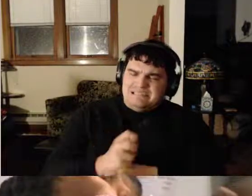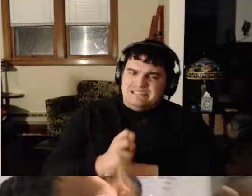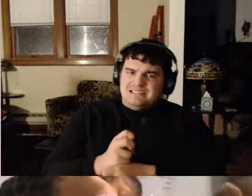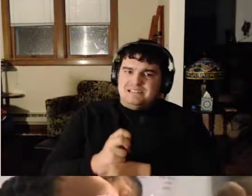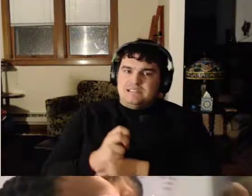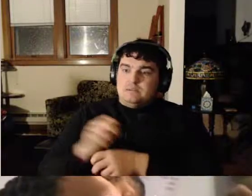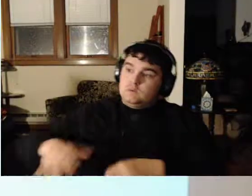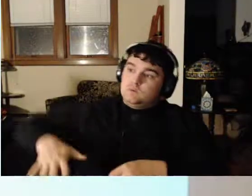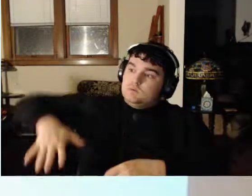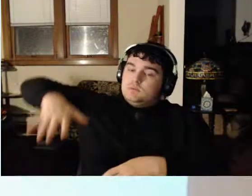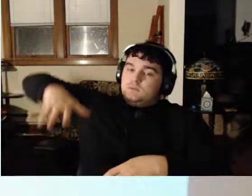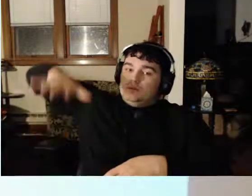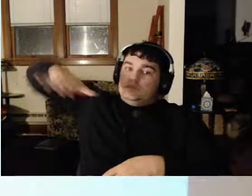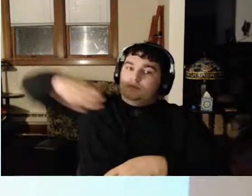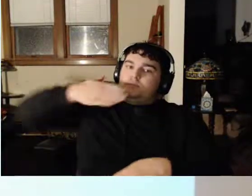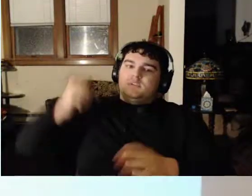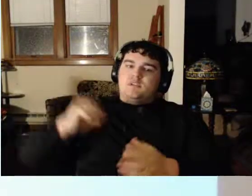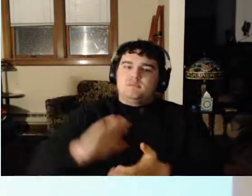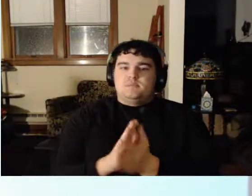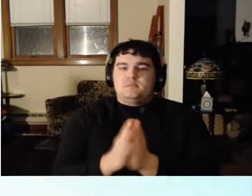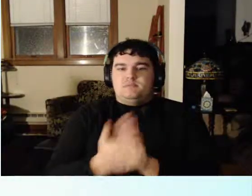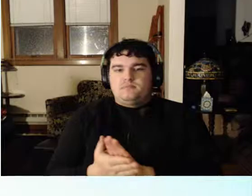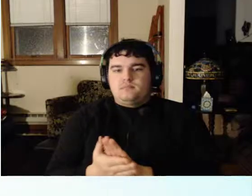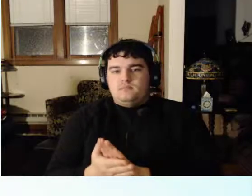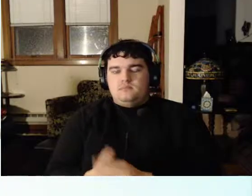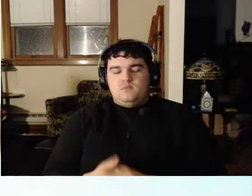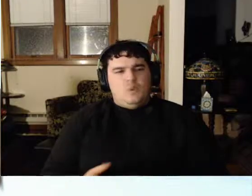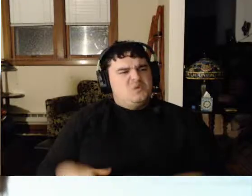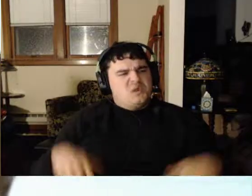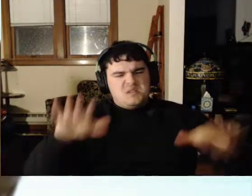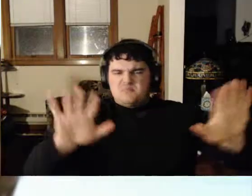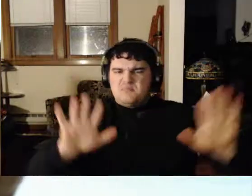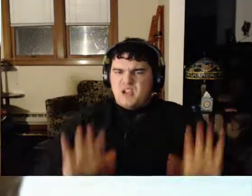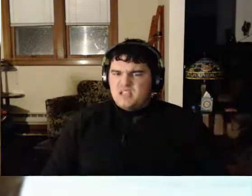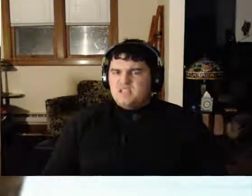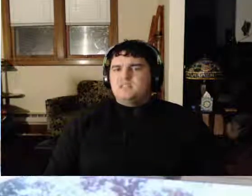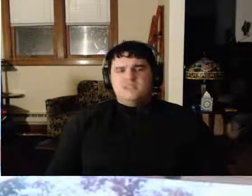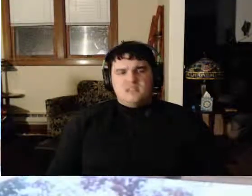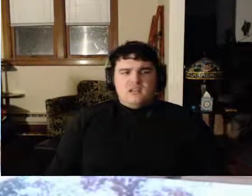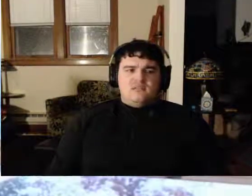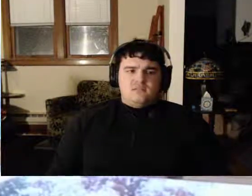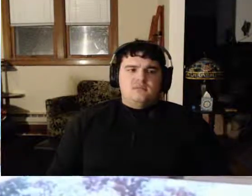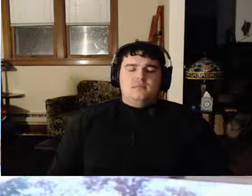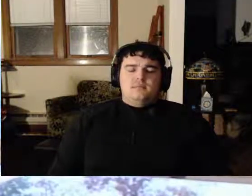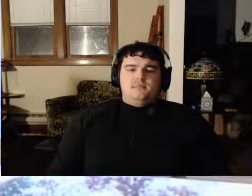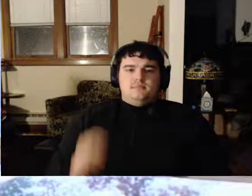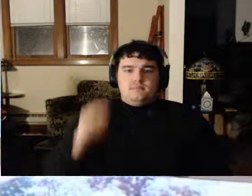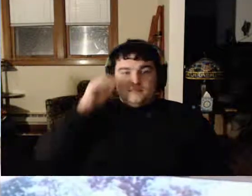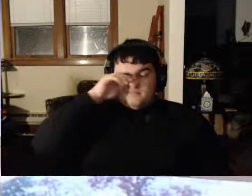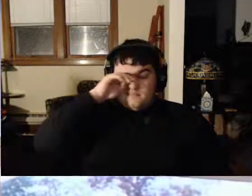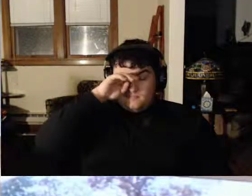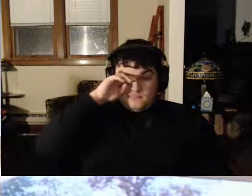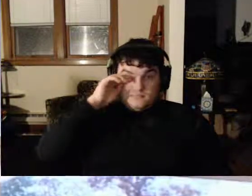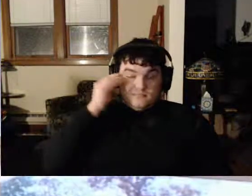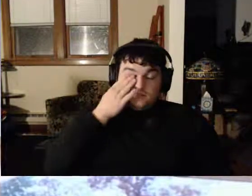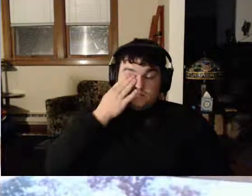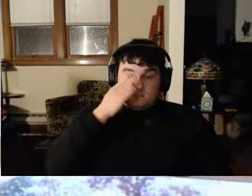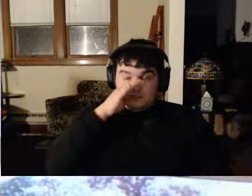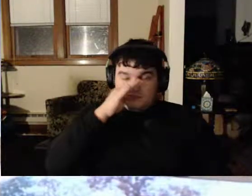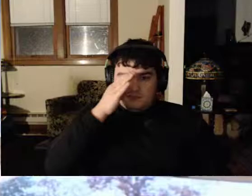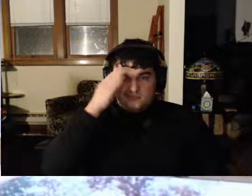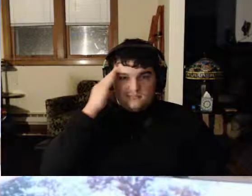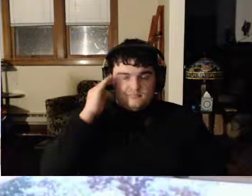got better. Right. And you know, that's pretty amazing to have a hard time when you're young and grow up to be the president of the United